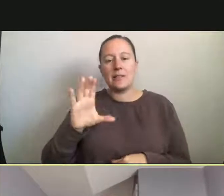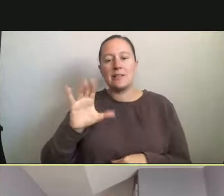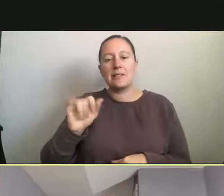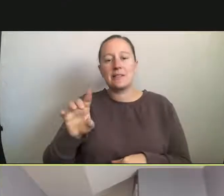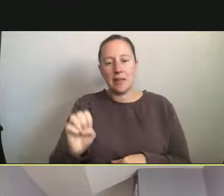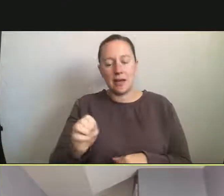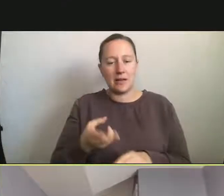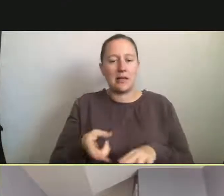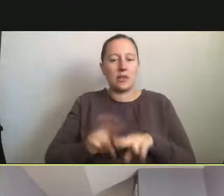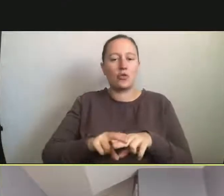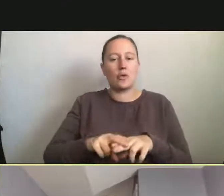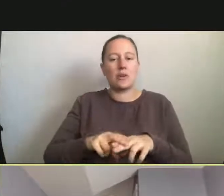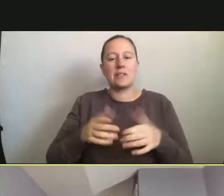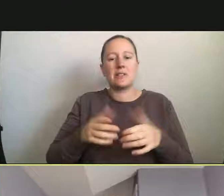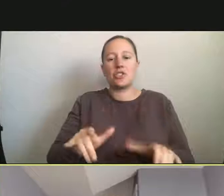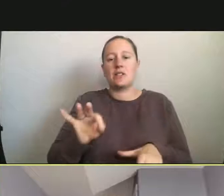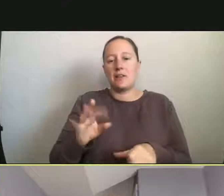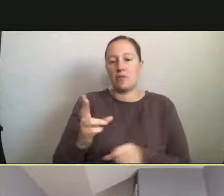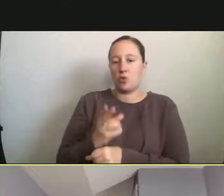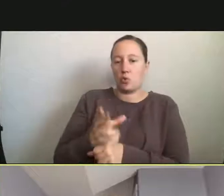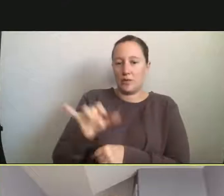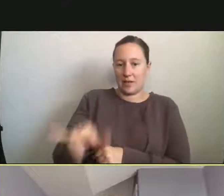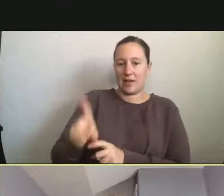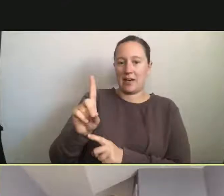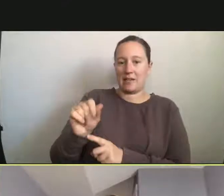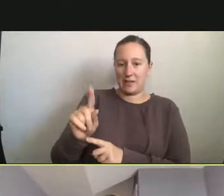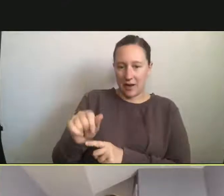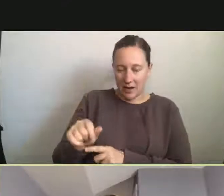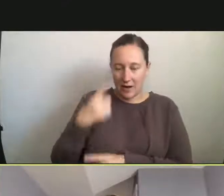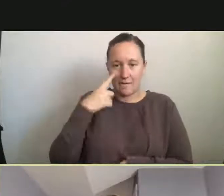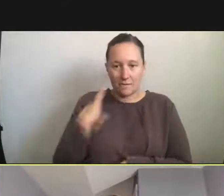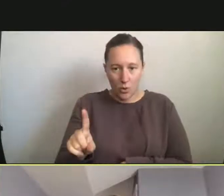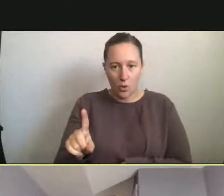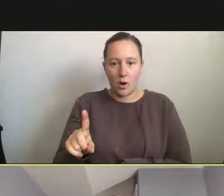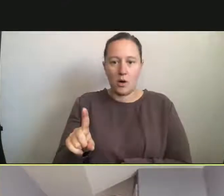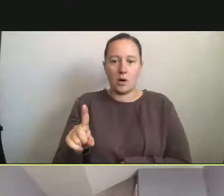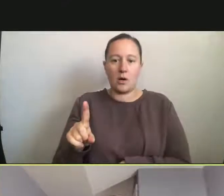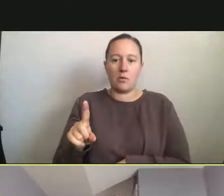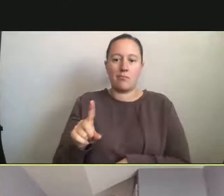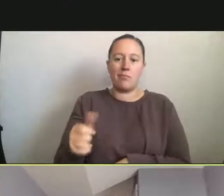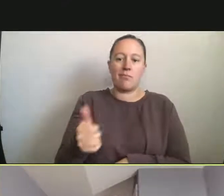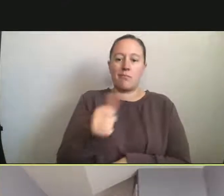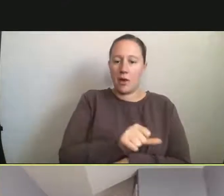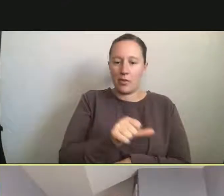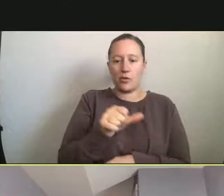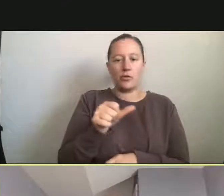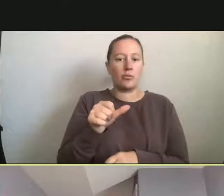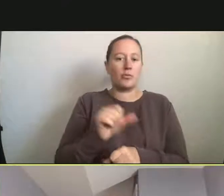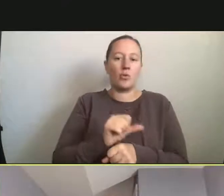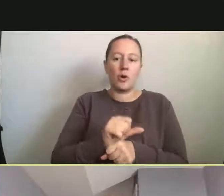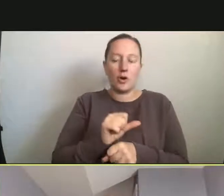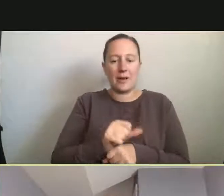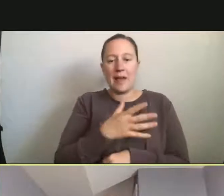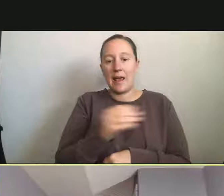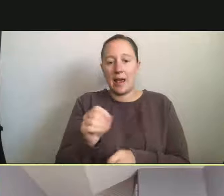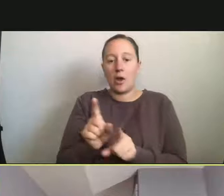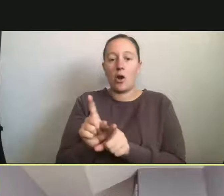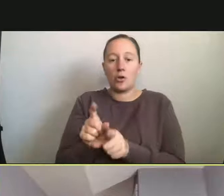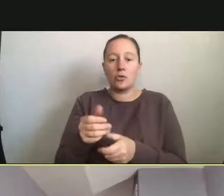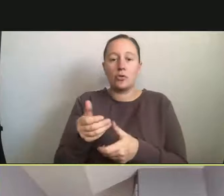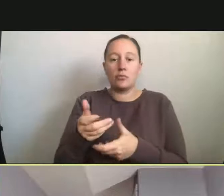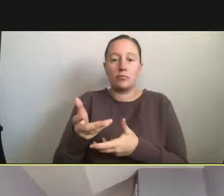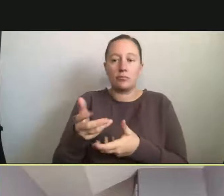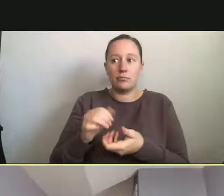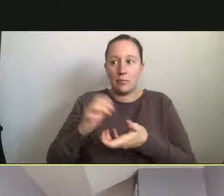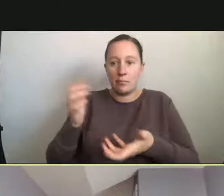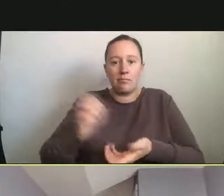for citation of researchers' work and for collaboration between researchers. In addition to